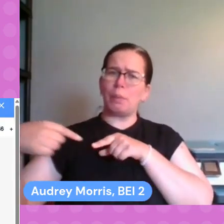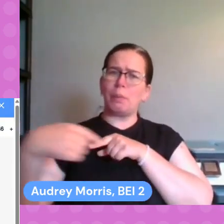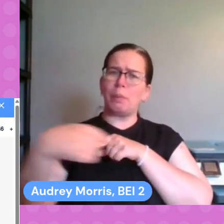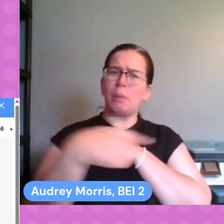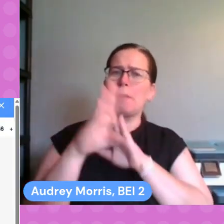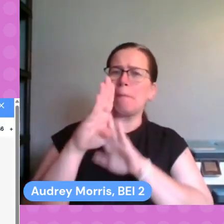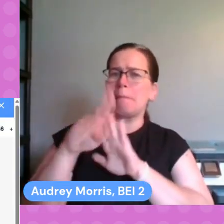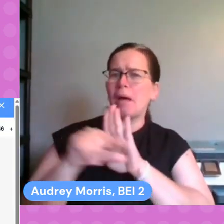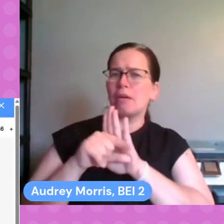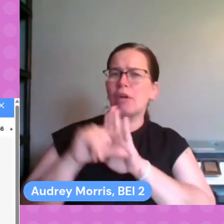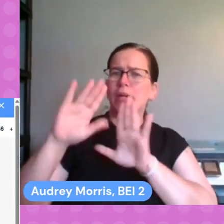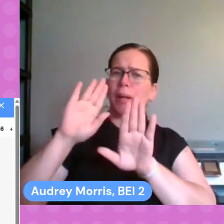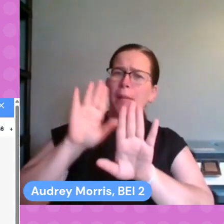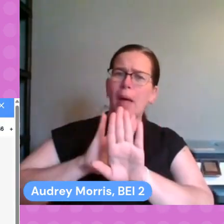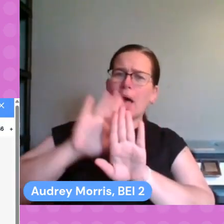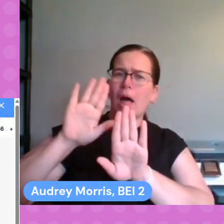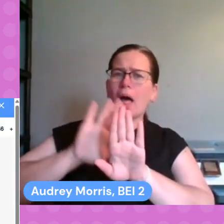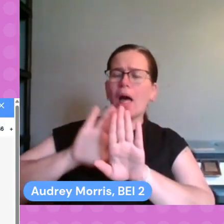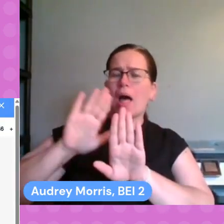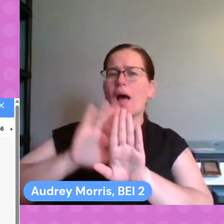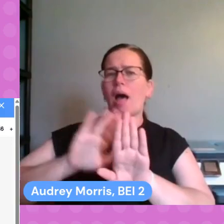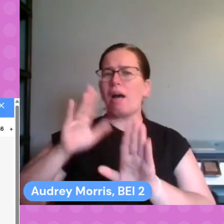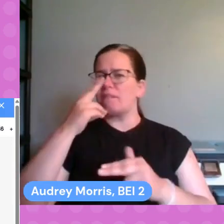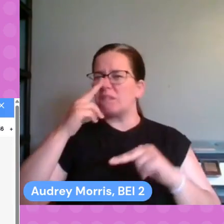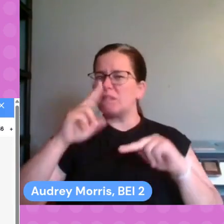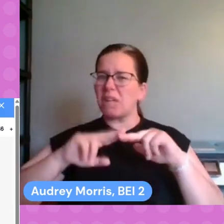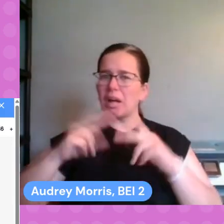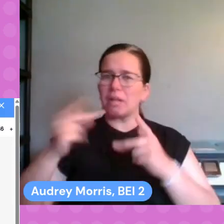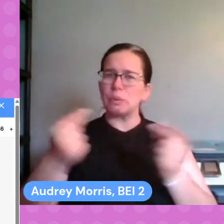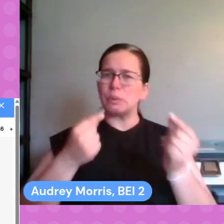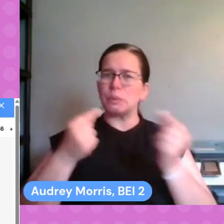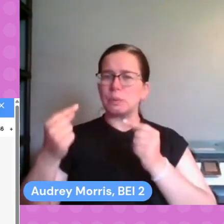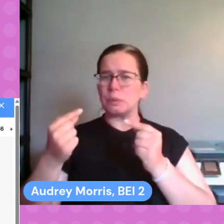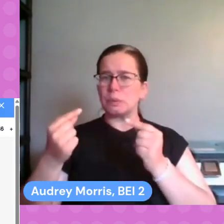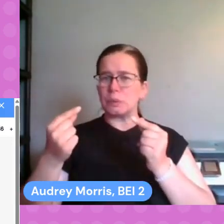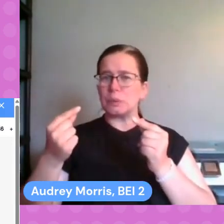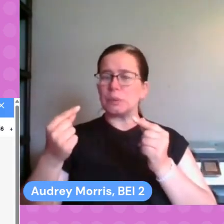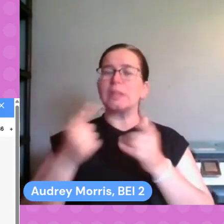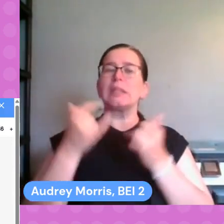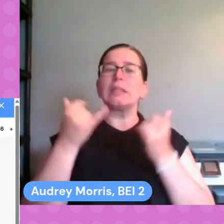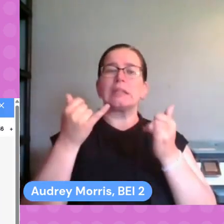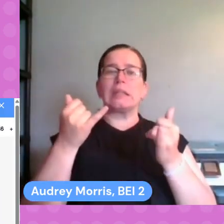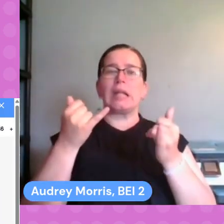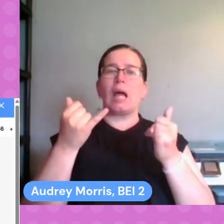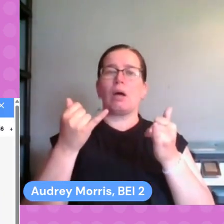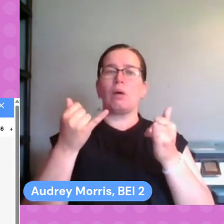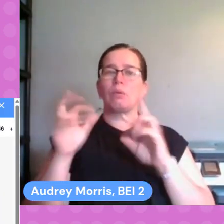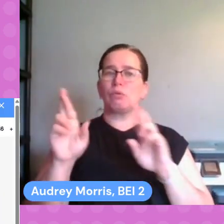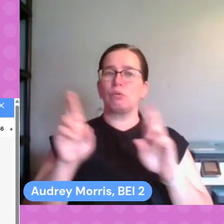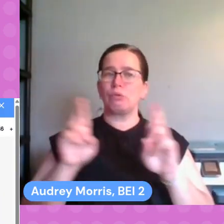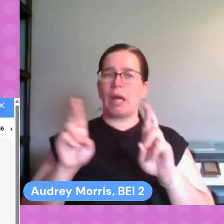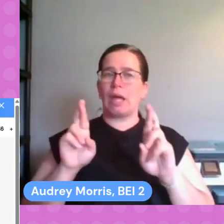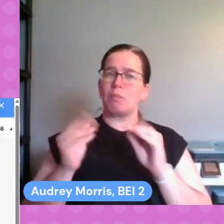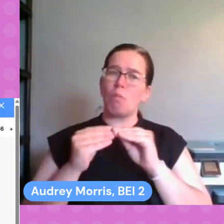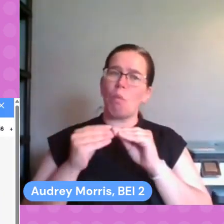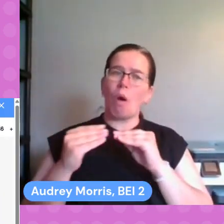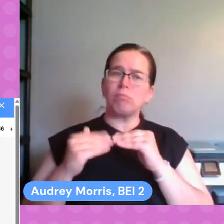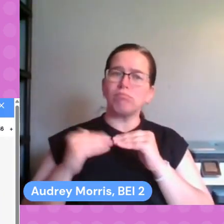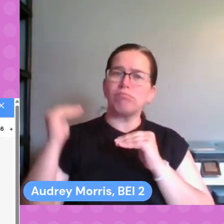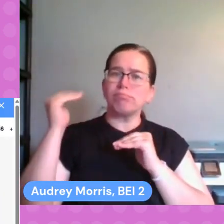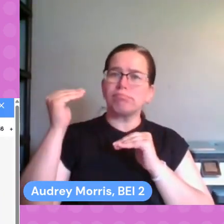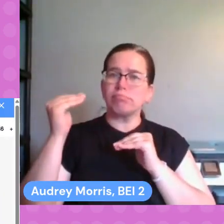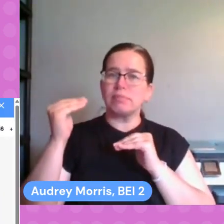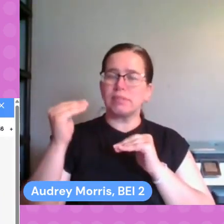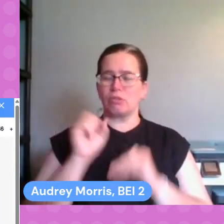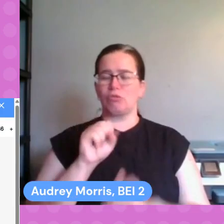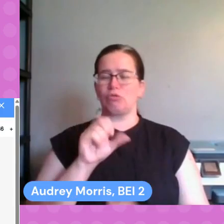make them automatically switch. Just did some fun things that were there. And now I'm ready to take it further to something else. Scratch